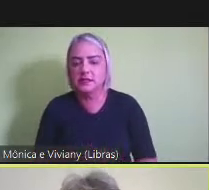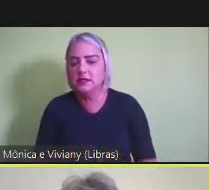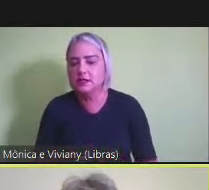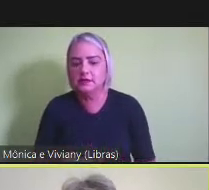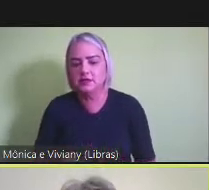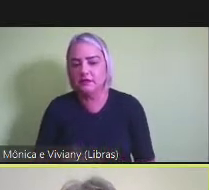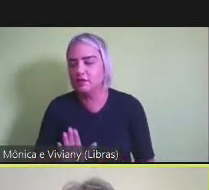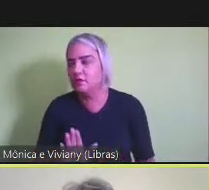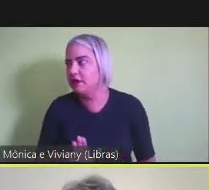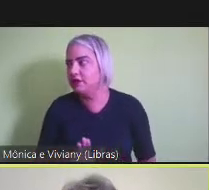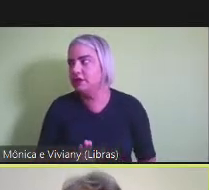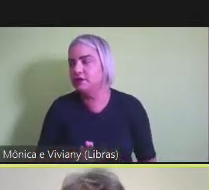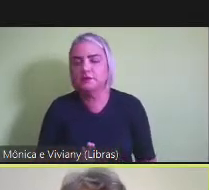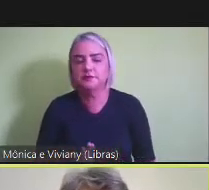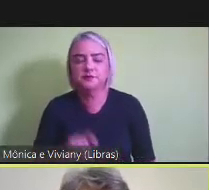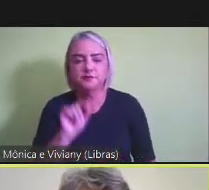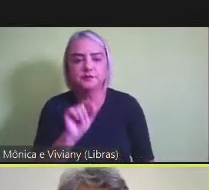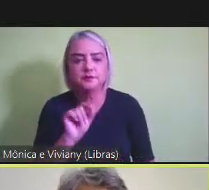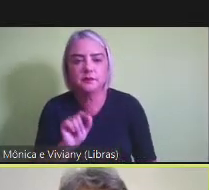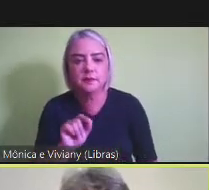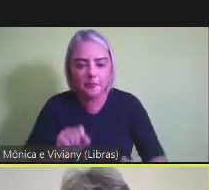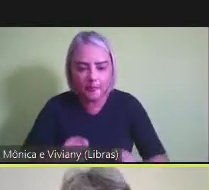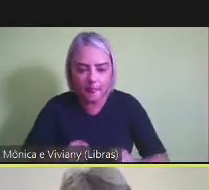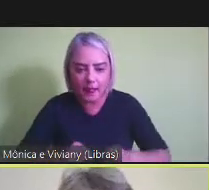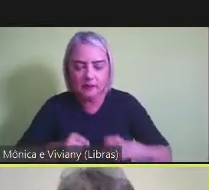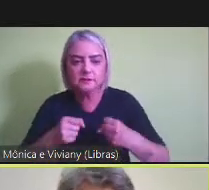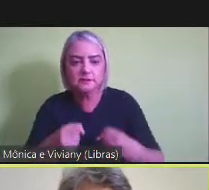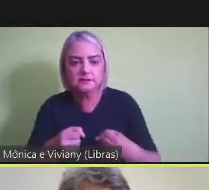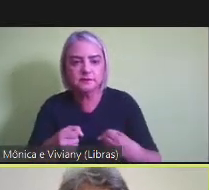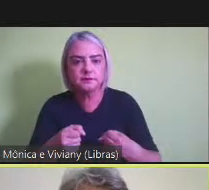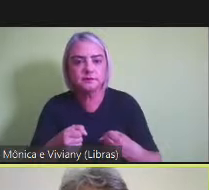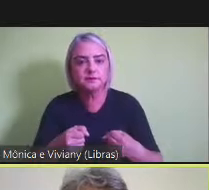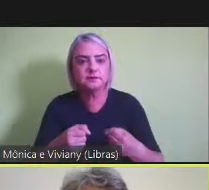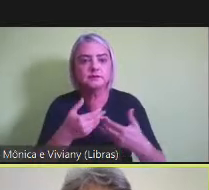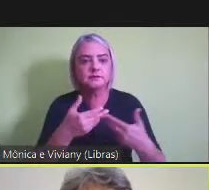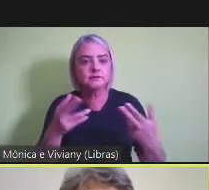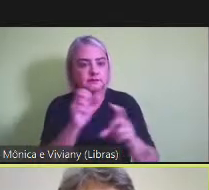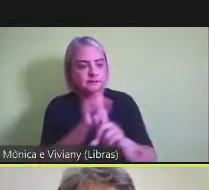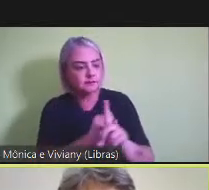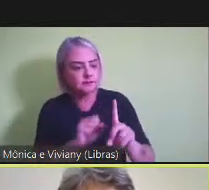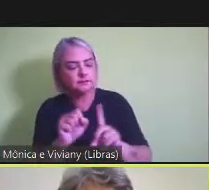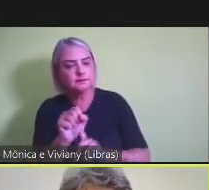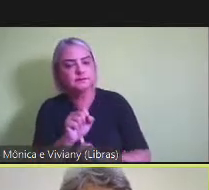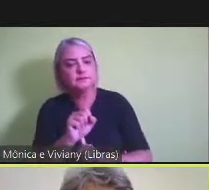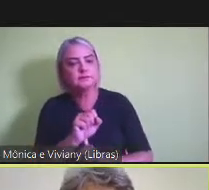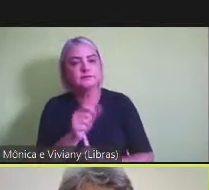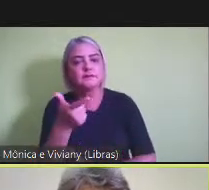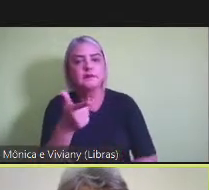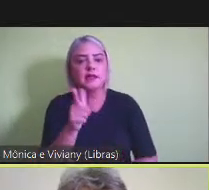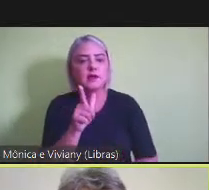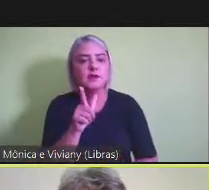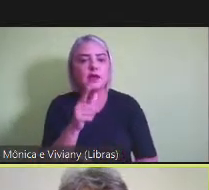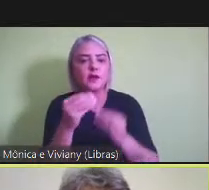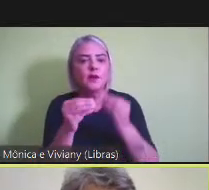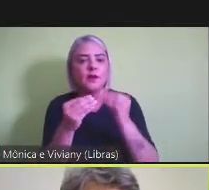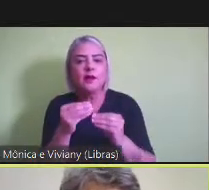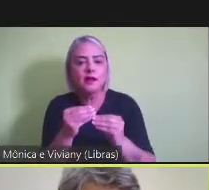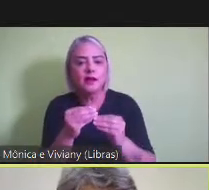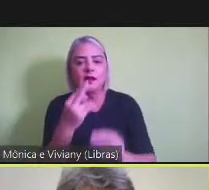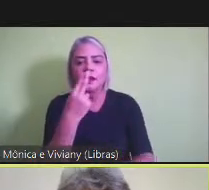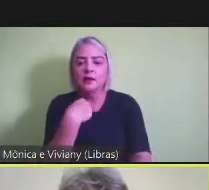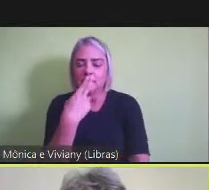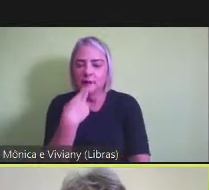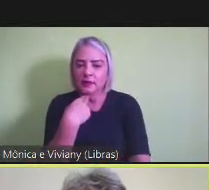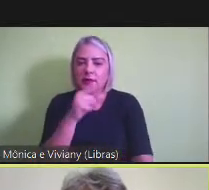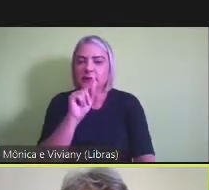how we're going to organize the the facing of the social issue that is